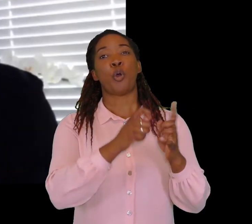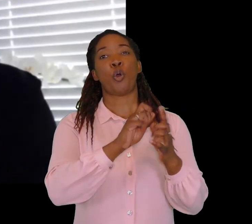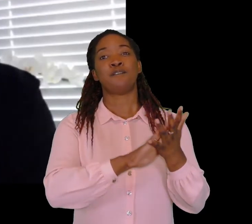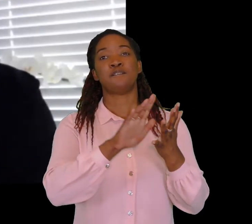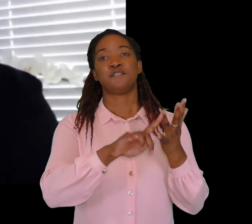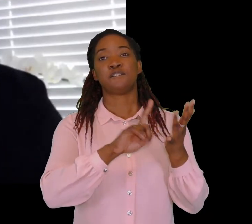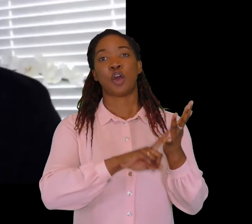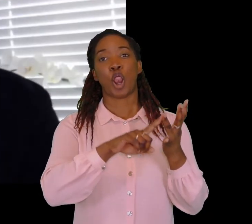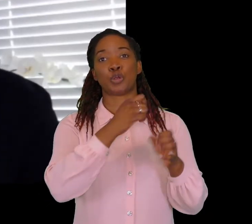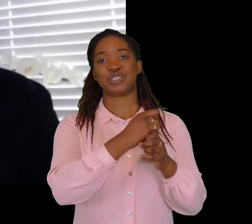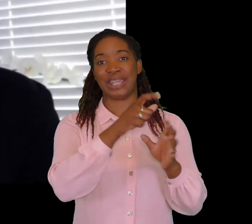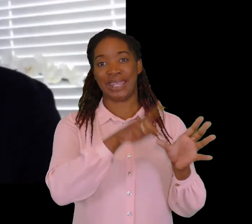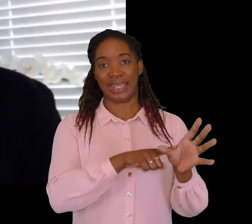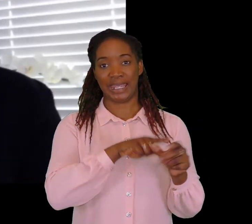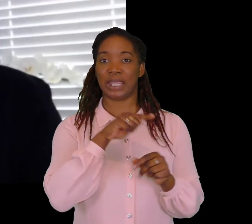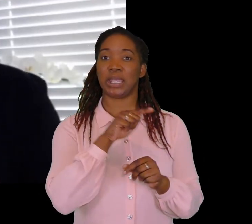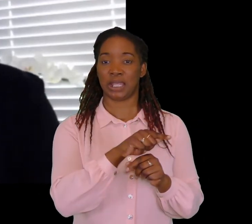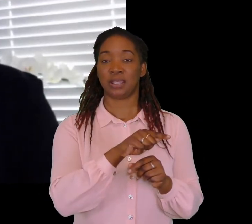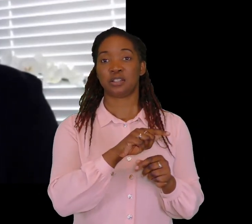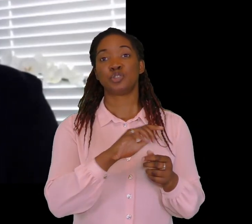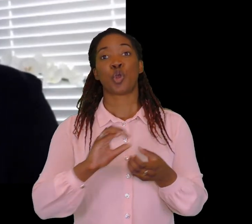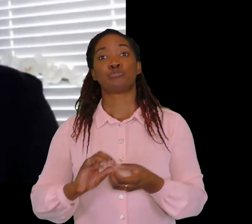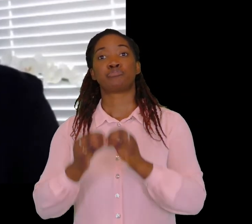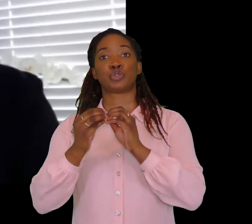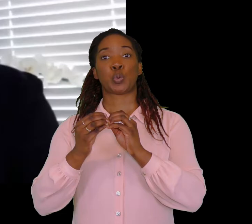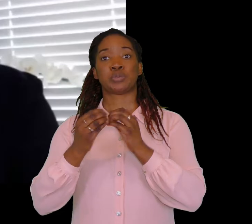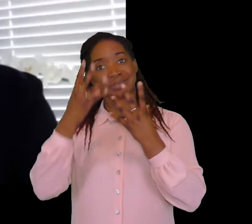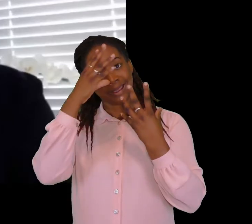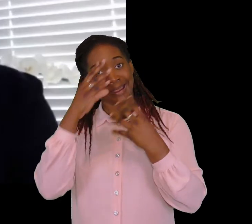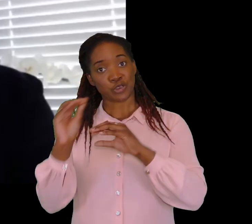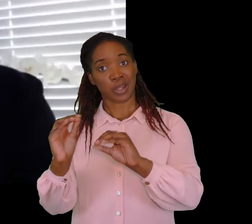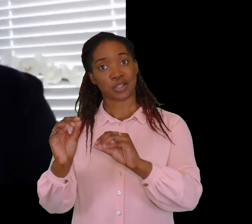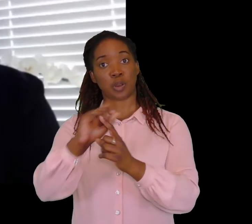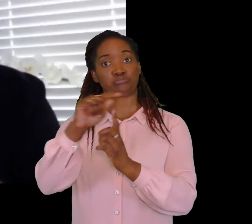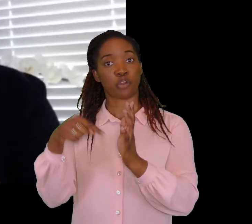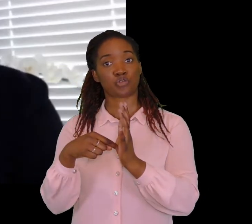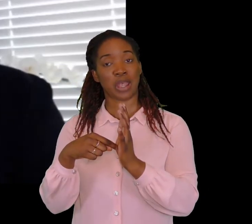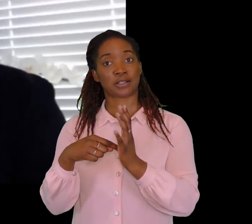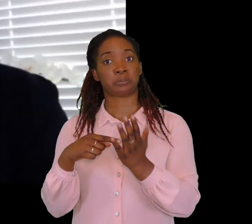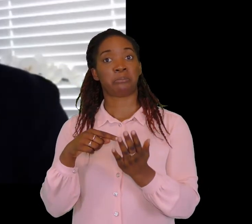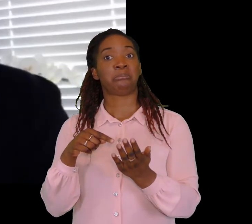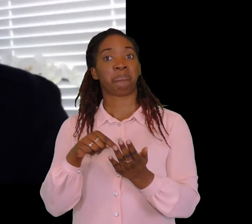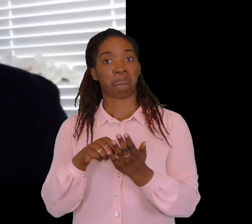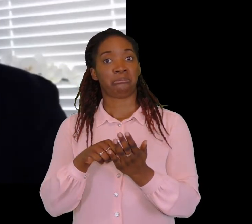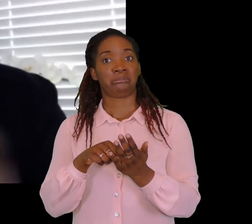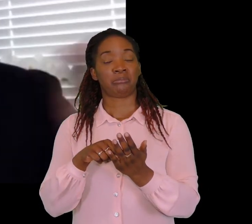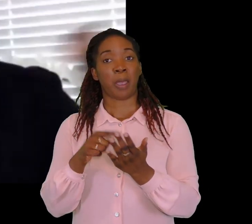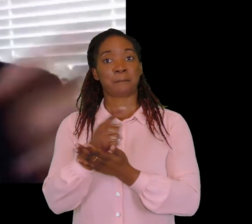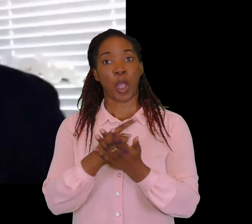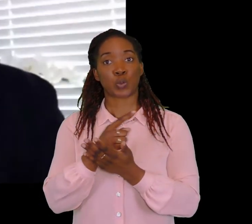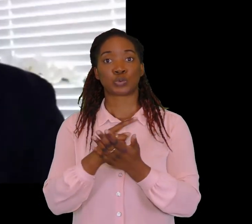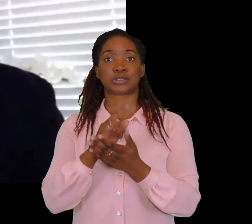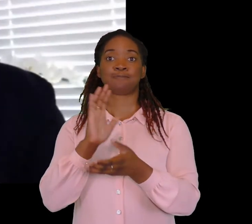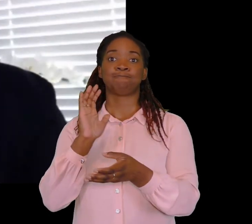Stewart and Trevor Matheson, to produce an education project really very much about